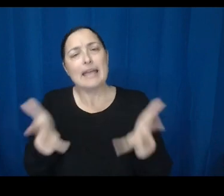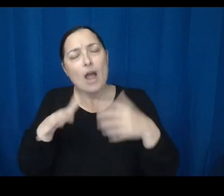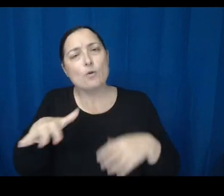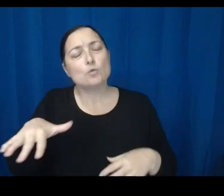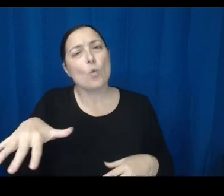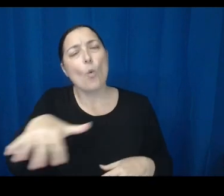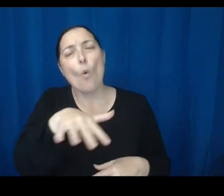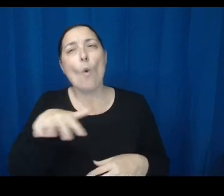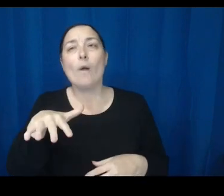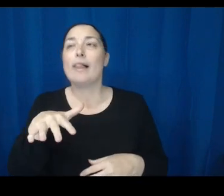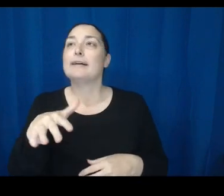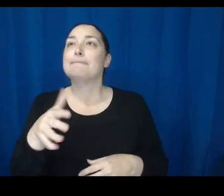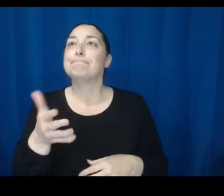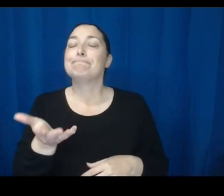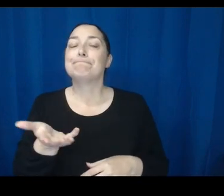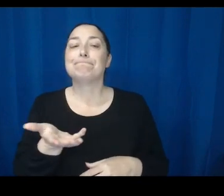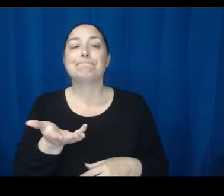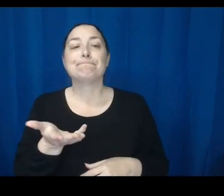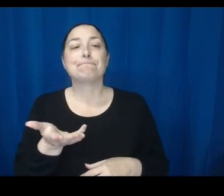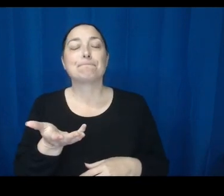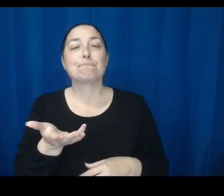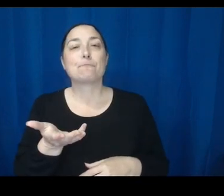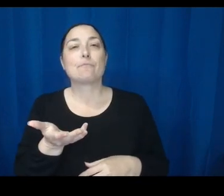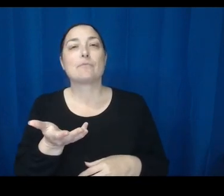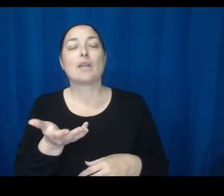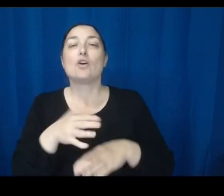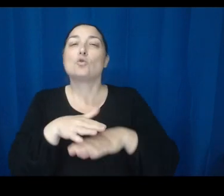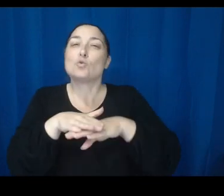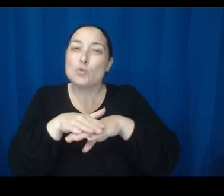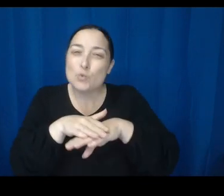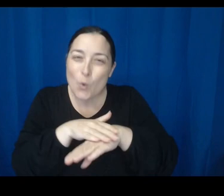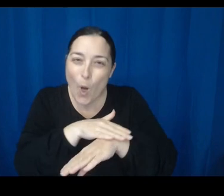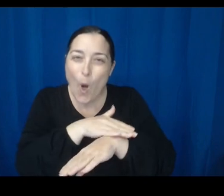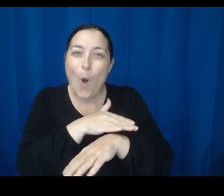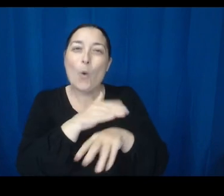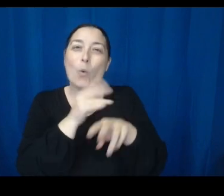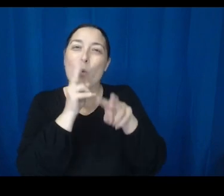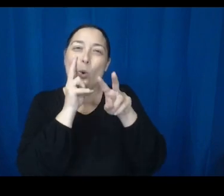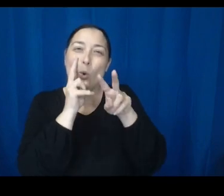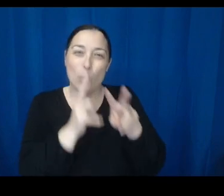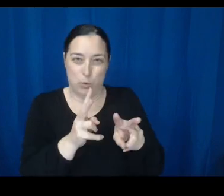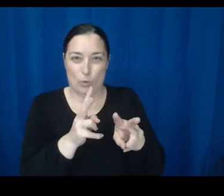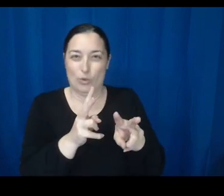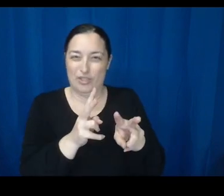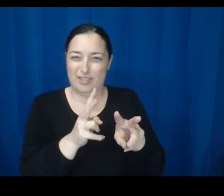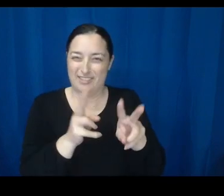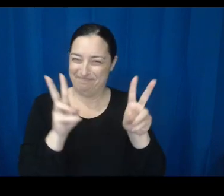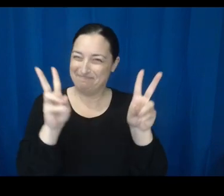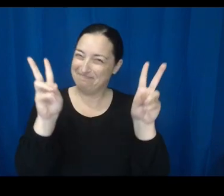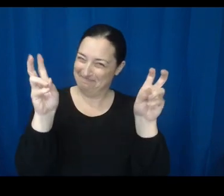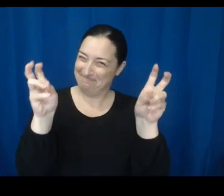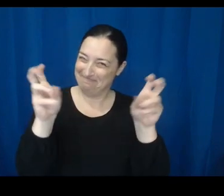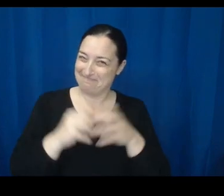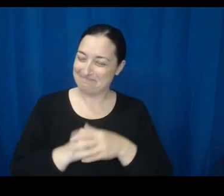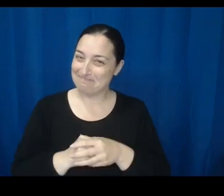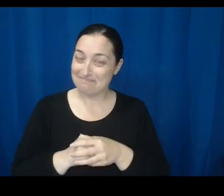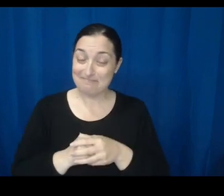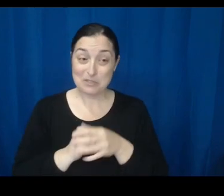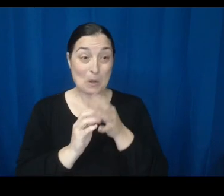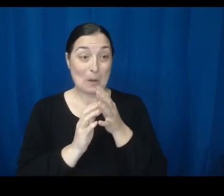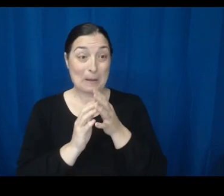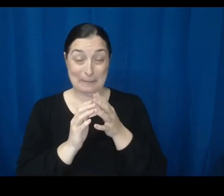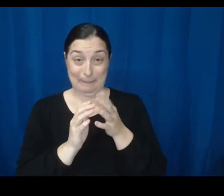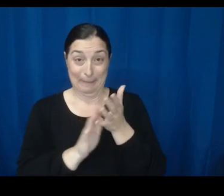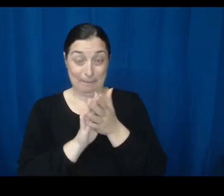just look slowly. Okay. So it may be that you only cover 20 or 30